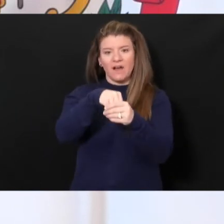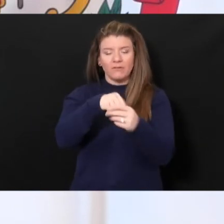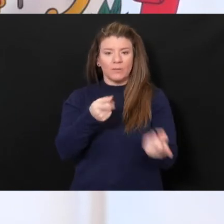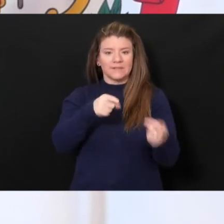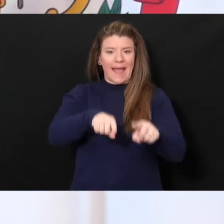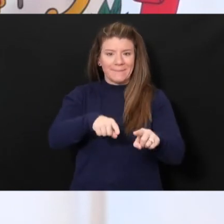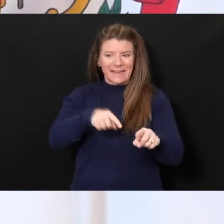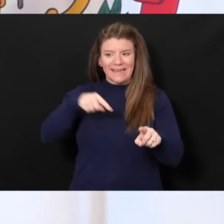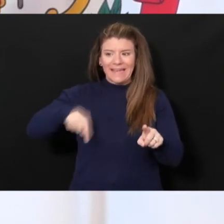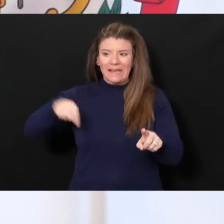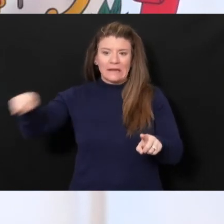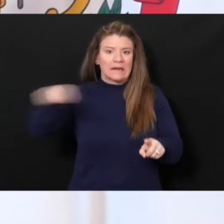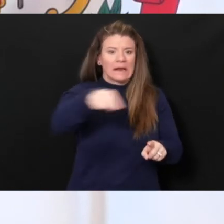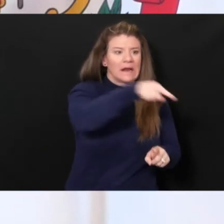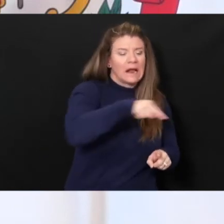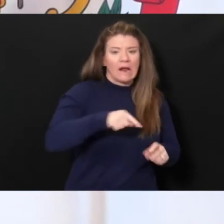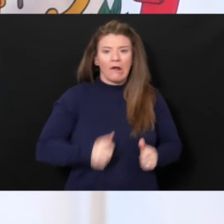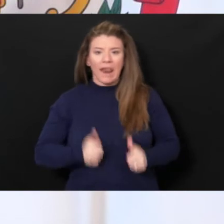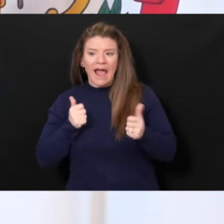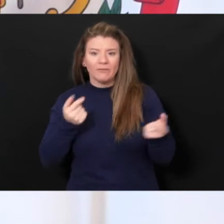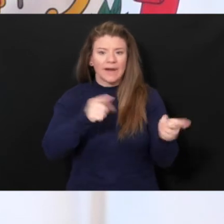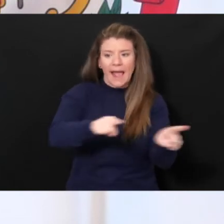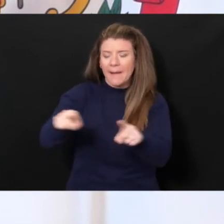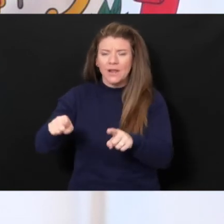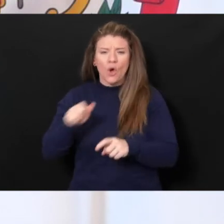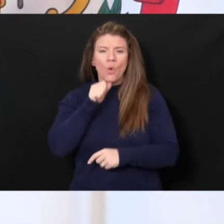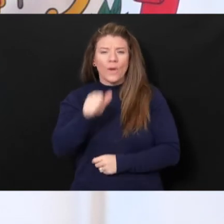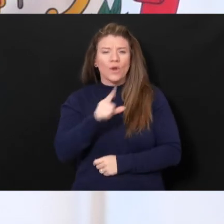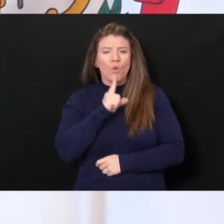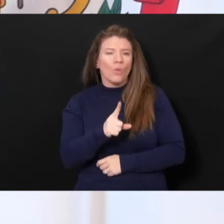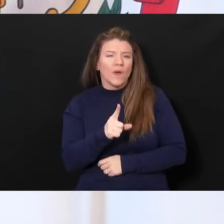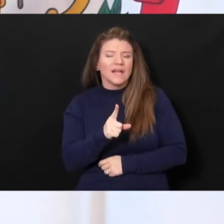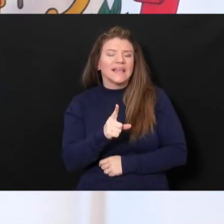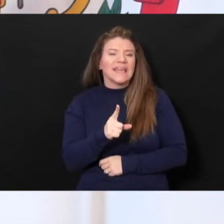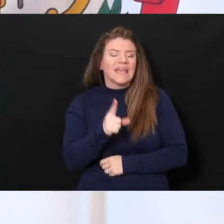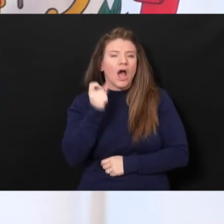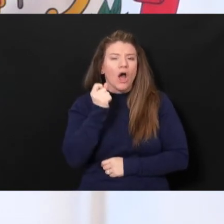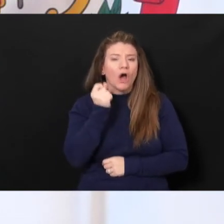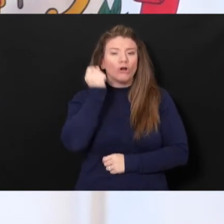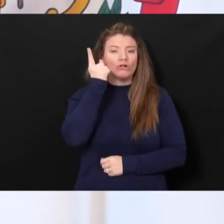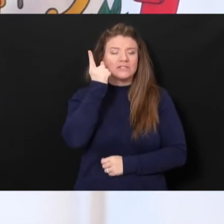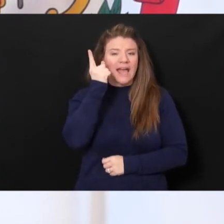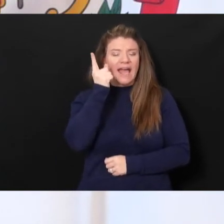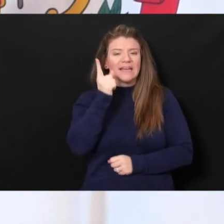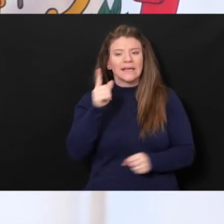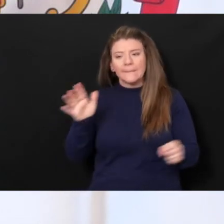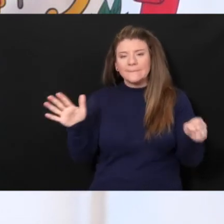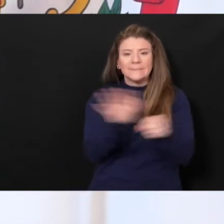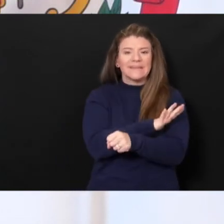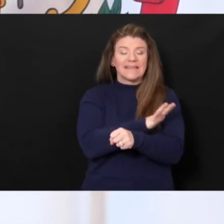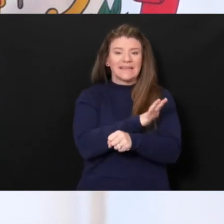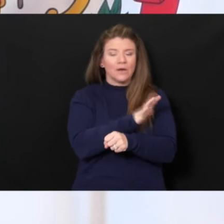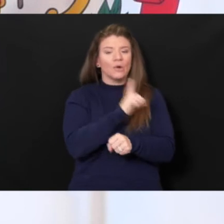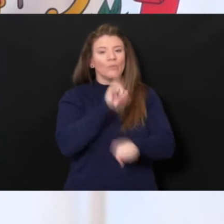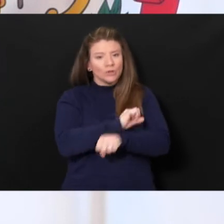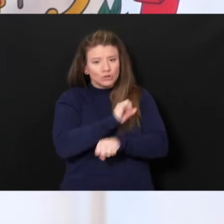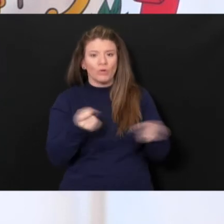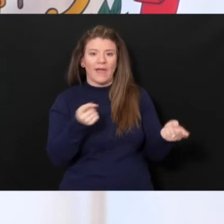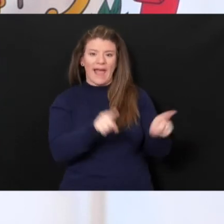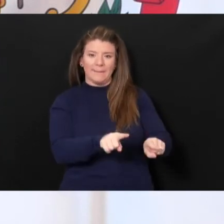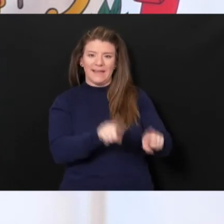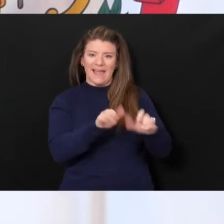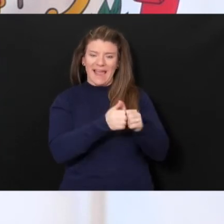or there in our lives and everything, and we don't really just get the real realization that how these